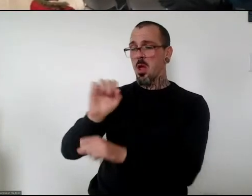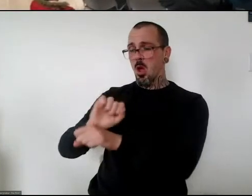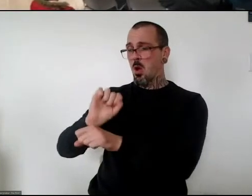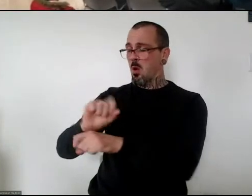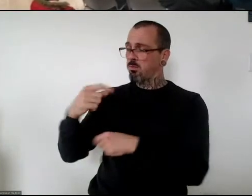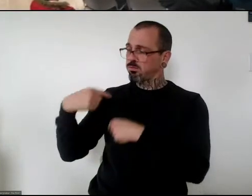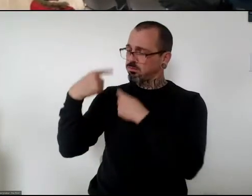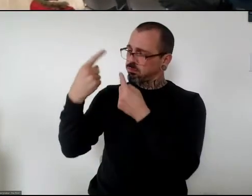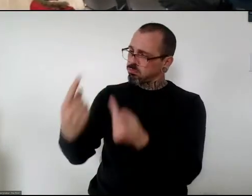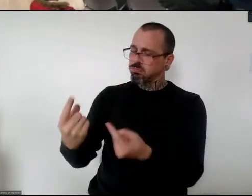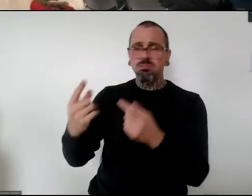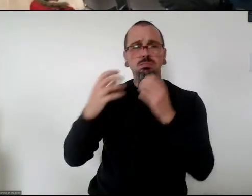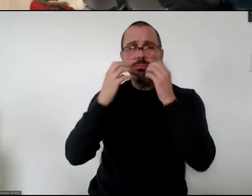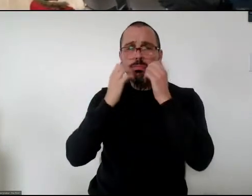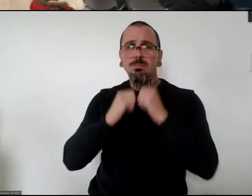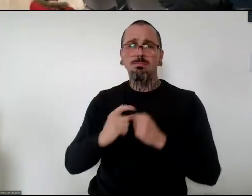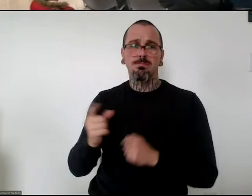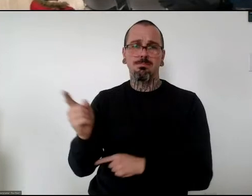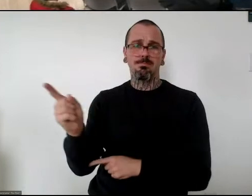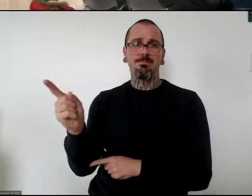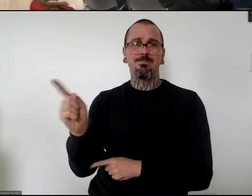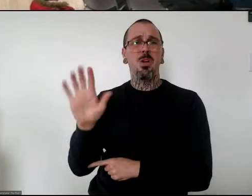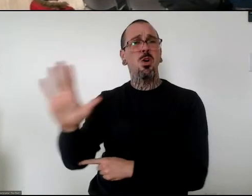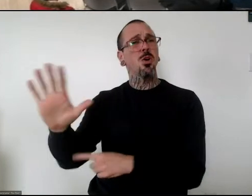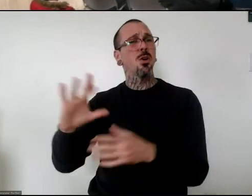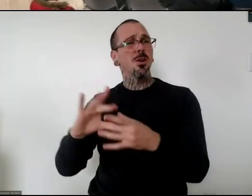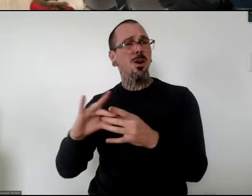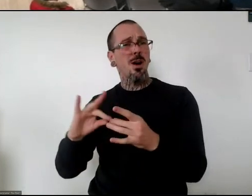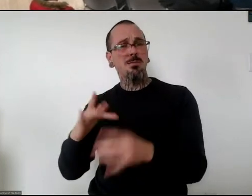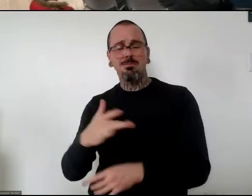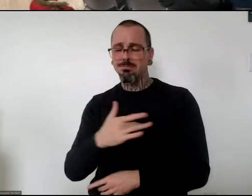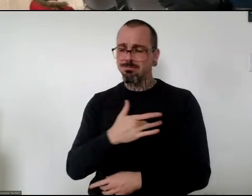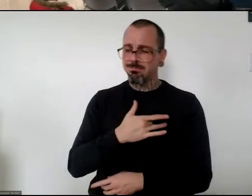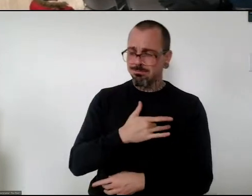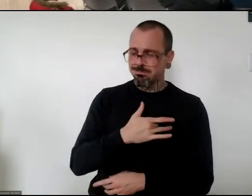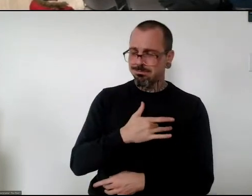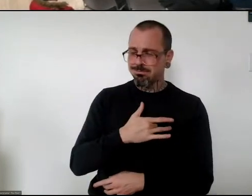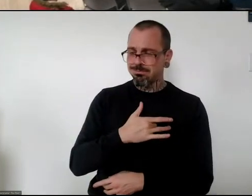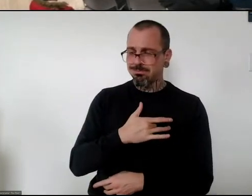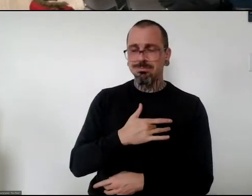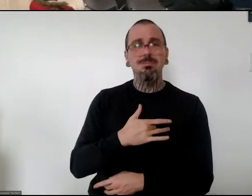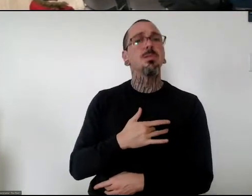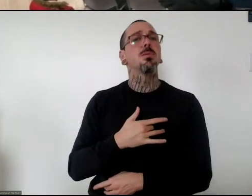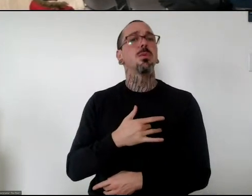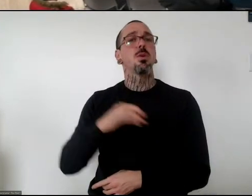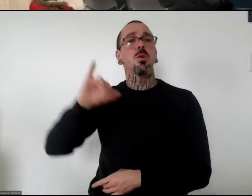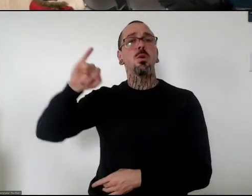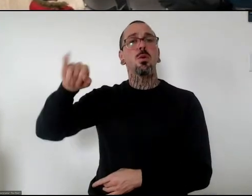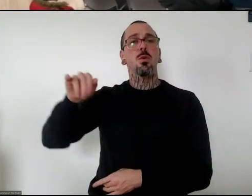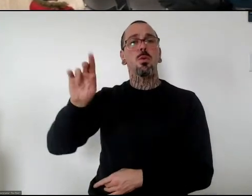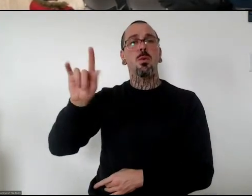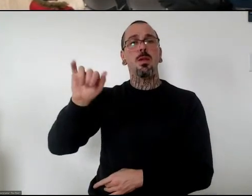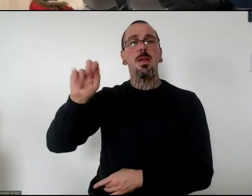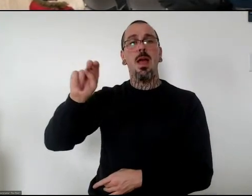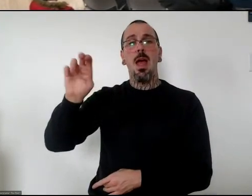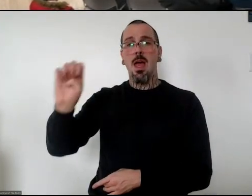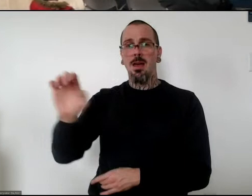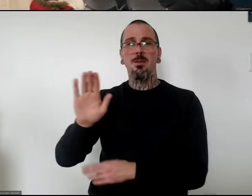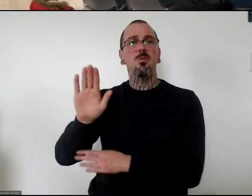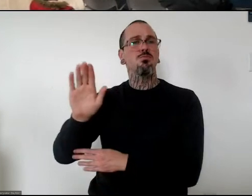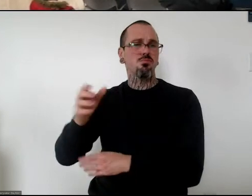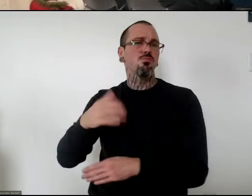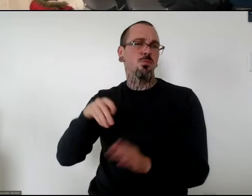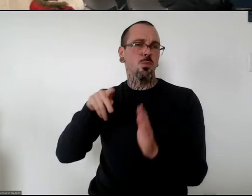compelling words, Debbie and Philip Hibbs are the parents of Julianne, who was murdered along with her fiancé, Vince Dillon, by Julianne's